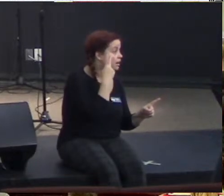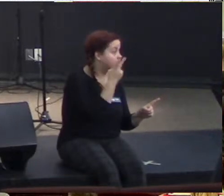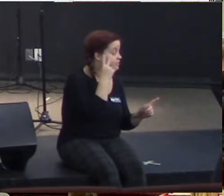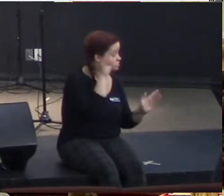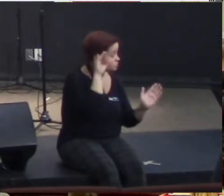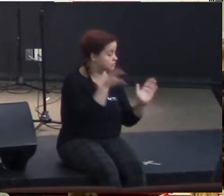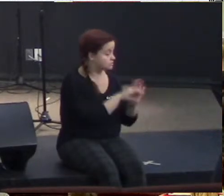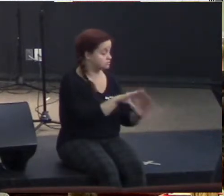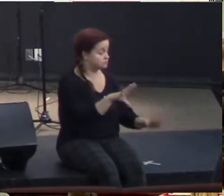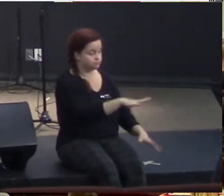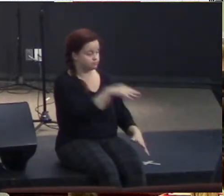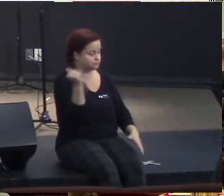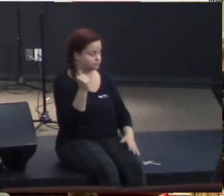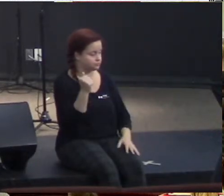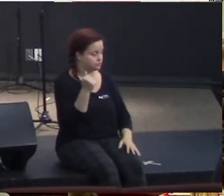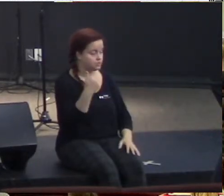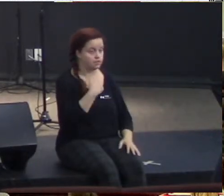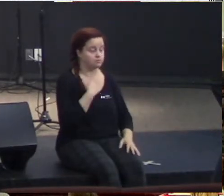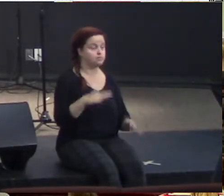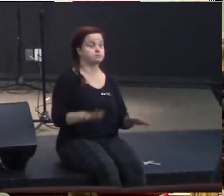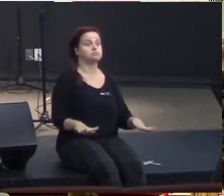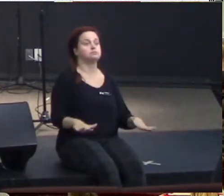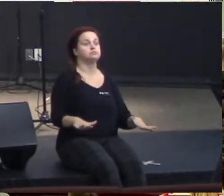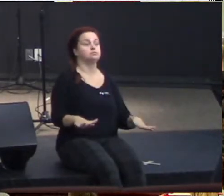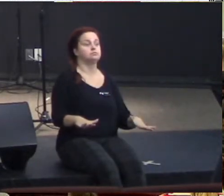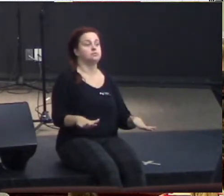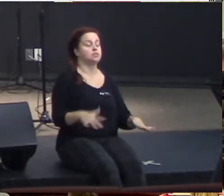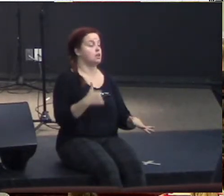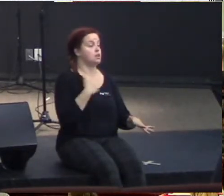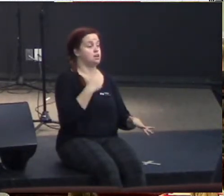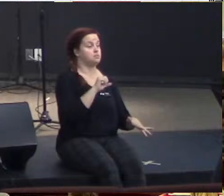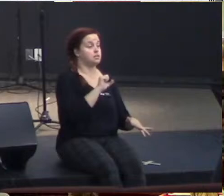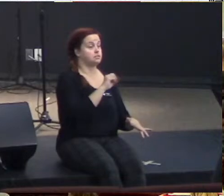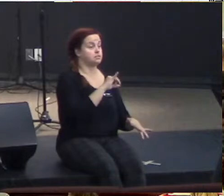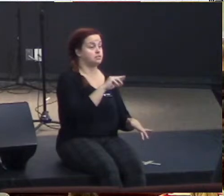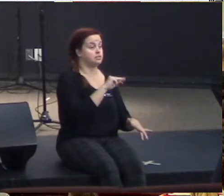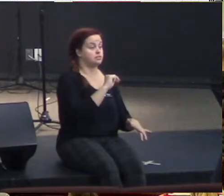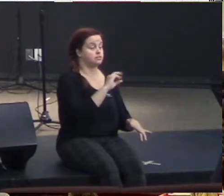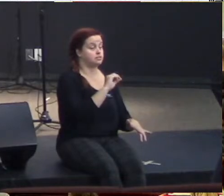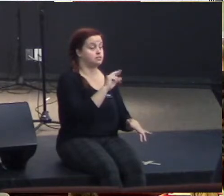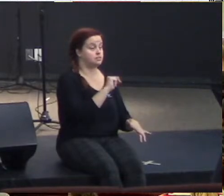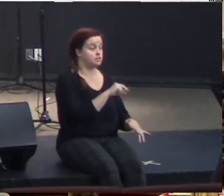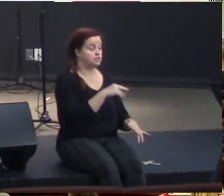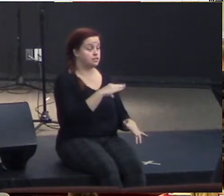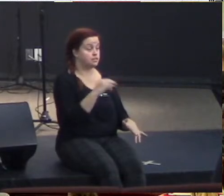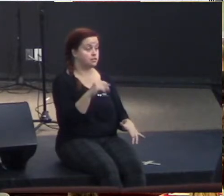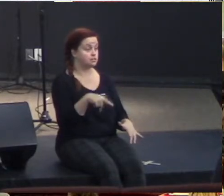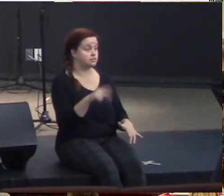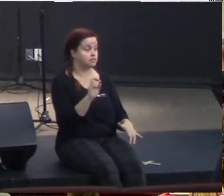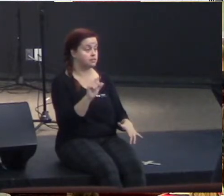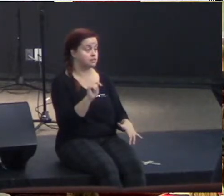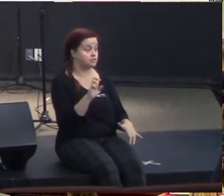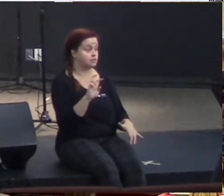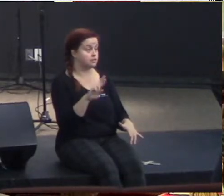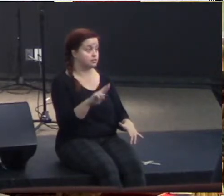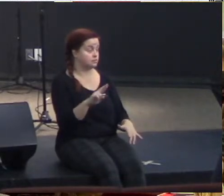I'm like Simon Peter casting the net before Jesus came. There is no fish in here, none whatsoever.